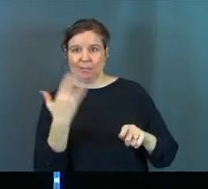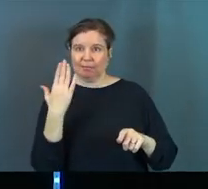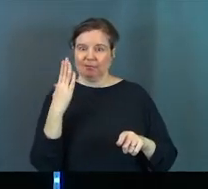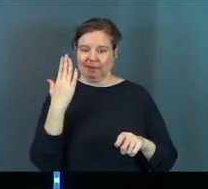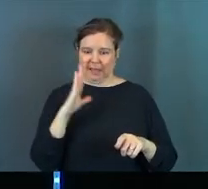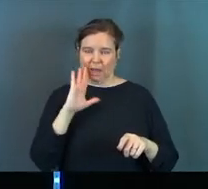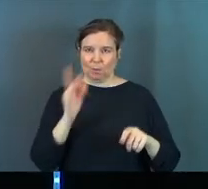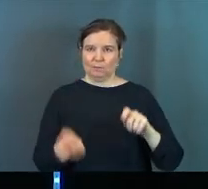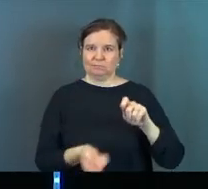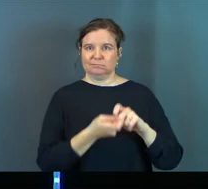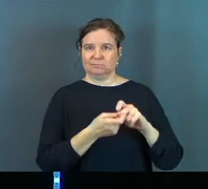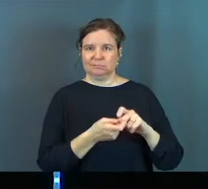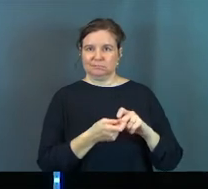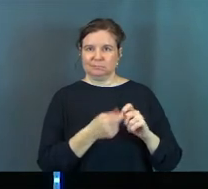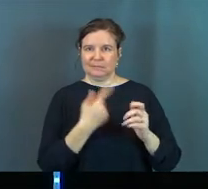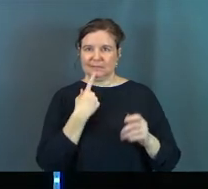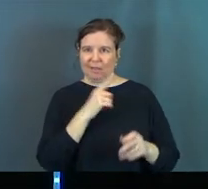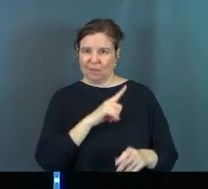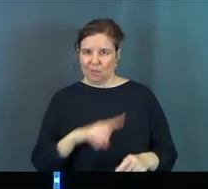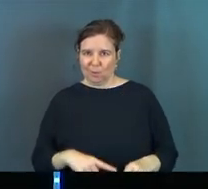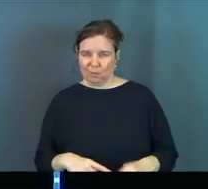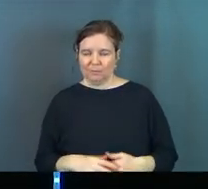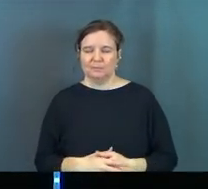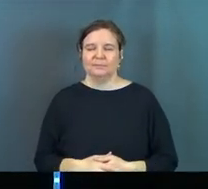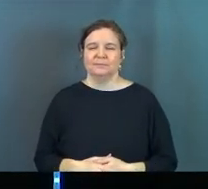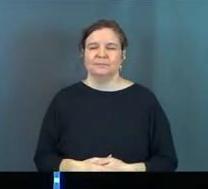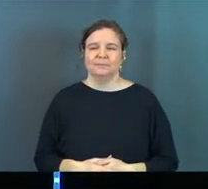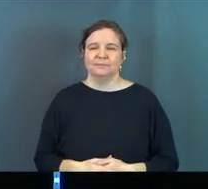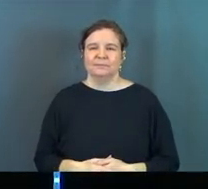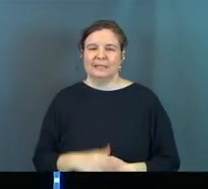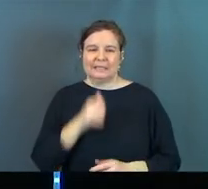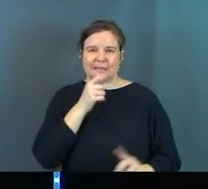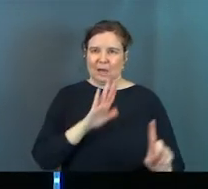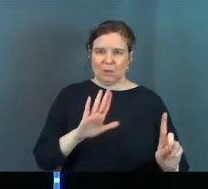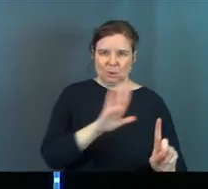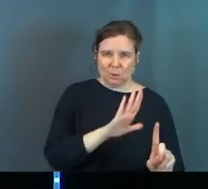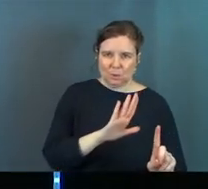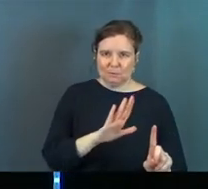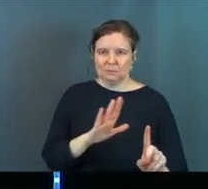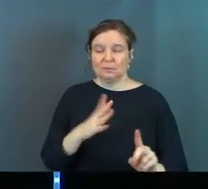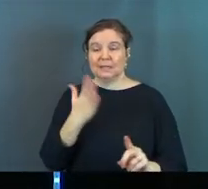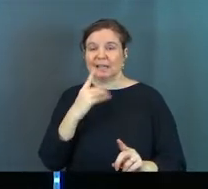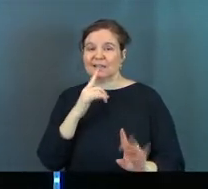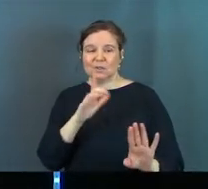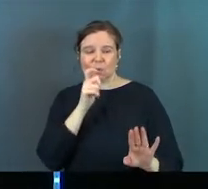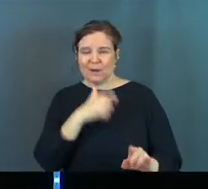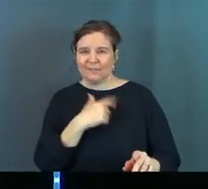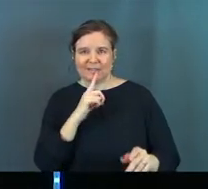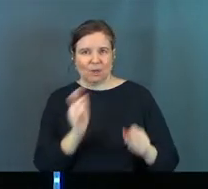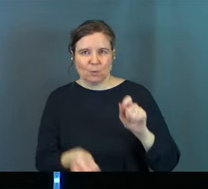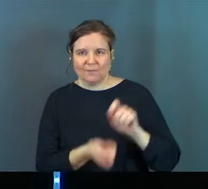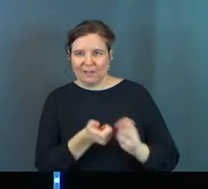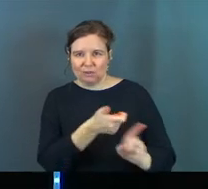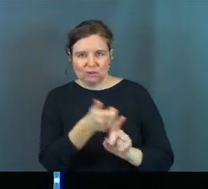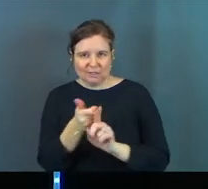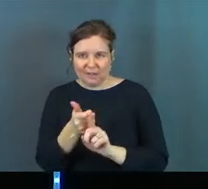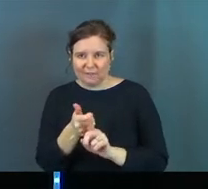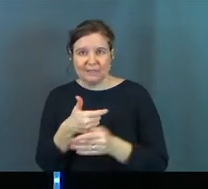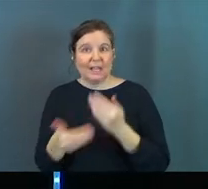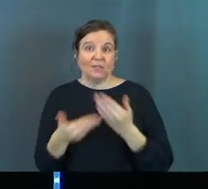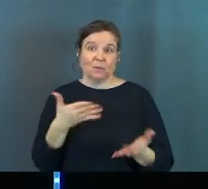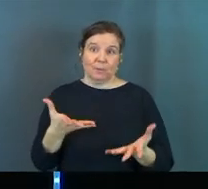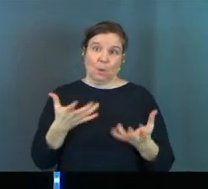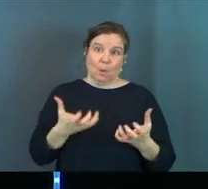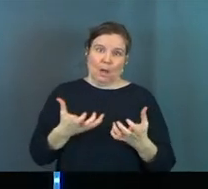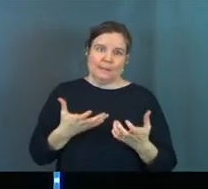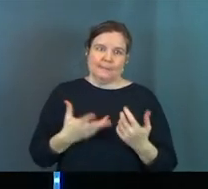Lord. Some of you guys know it in that way. God is saying, you don't have to get revenge yourself, even though you